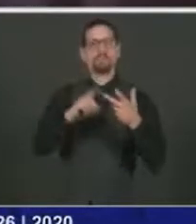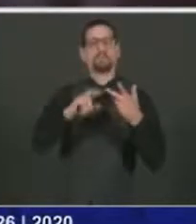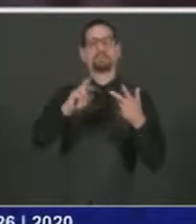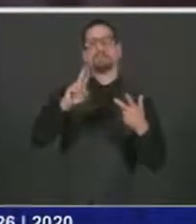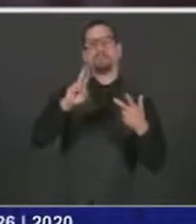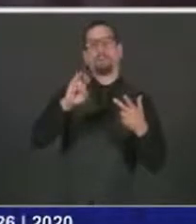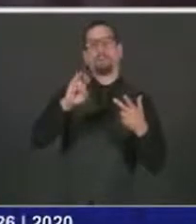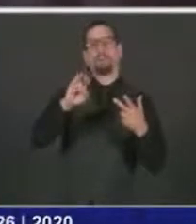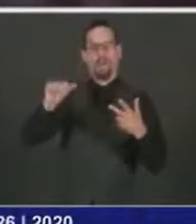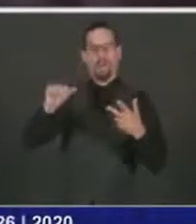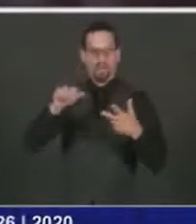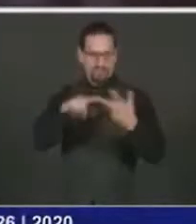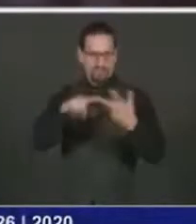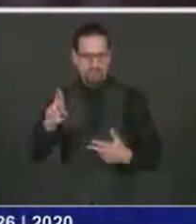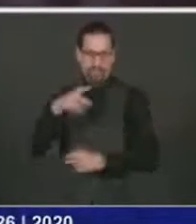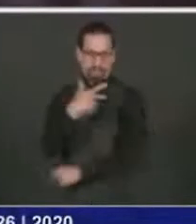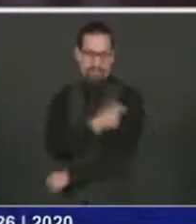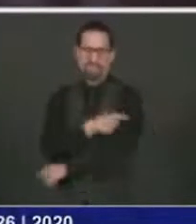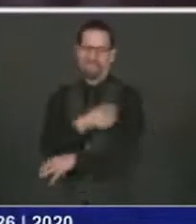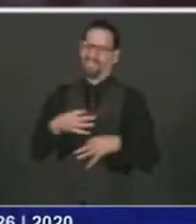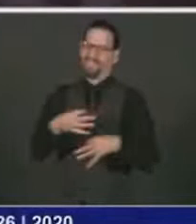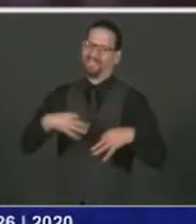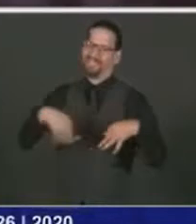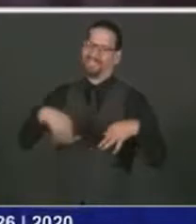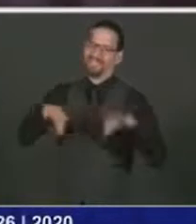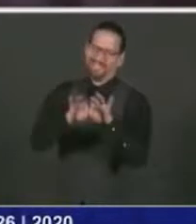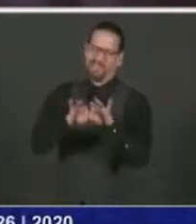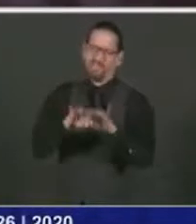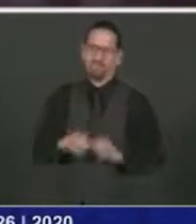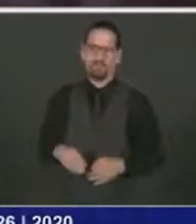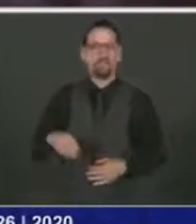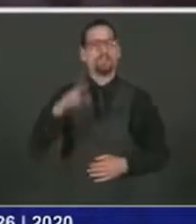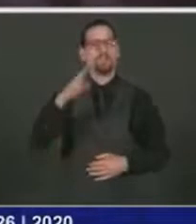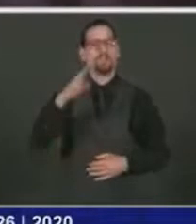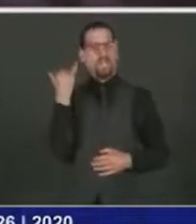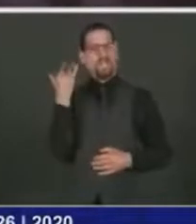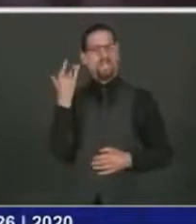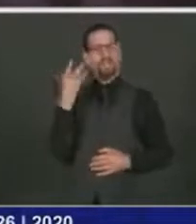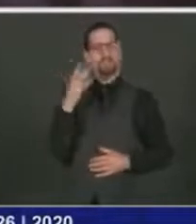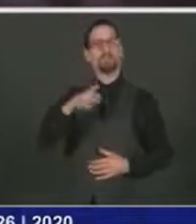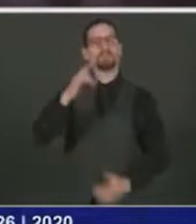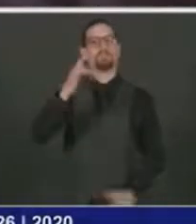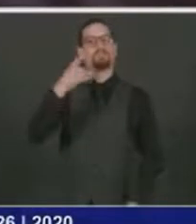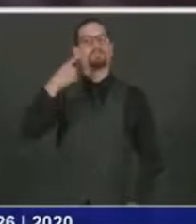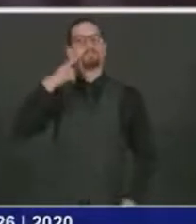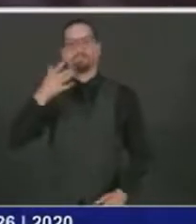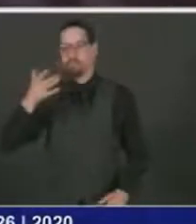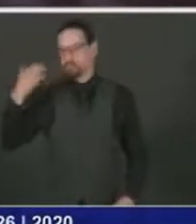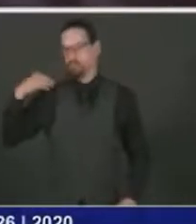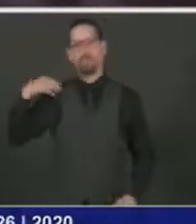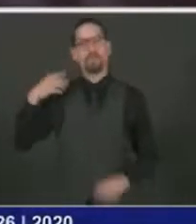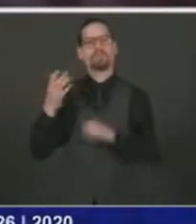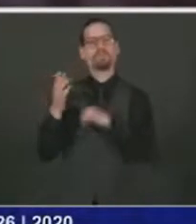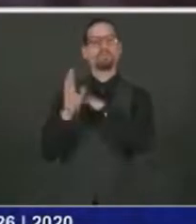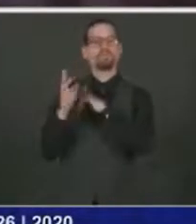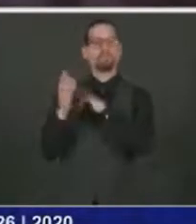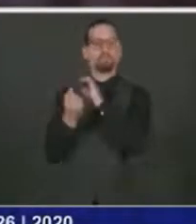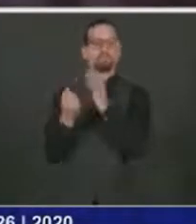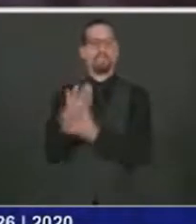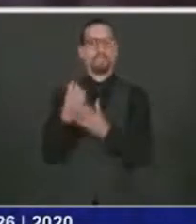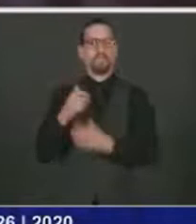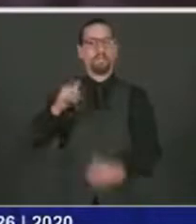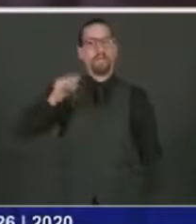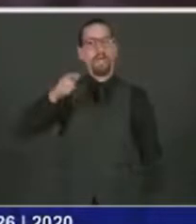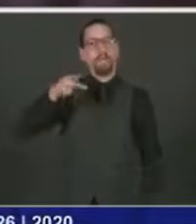crisis, we saw a 52% reduction in immunization rates for kids between ages 2 and